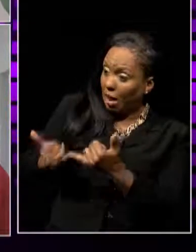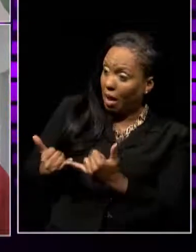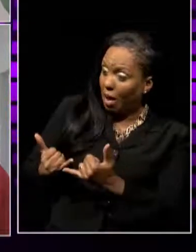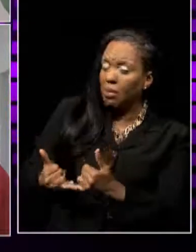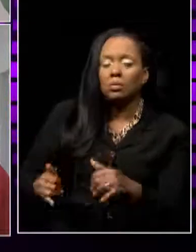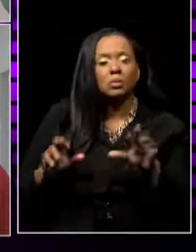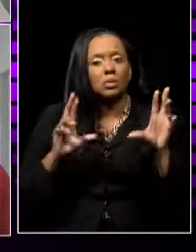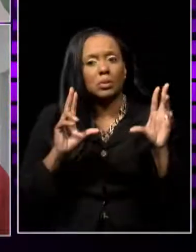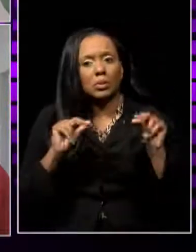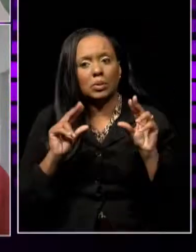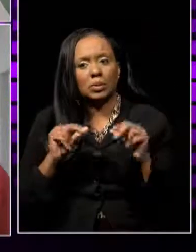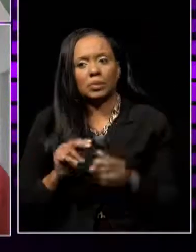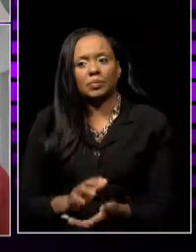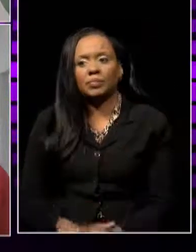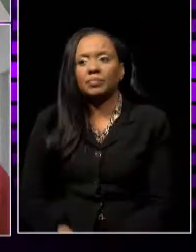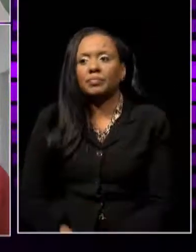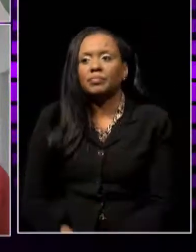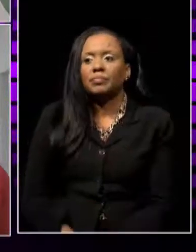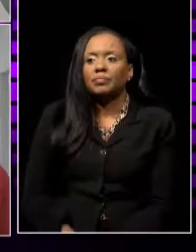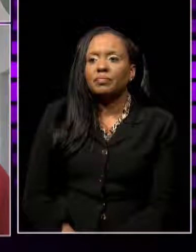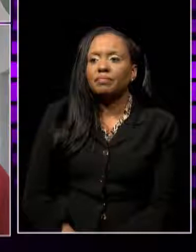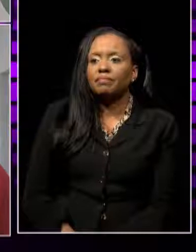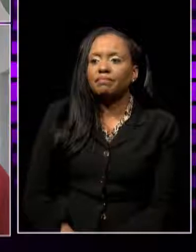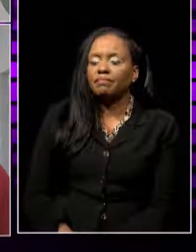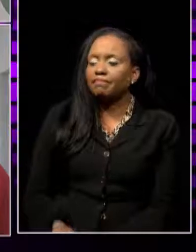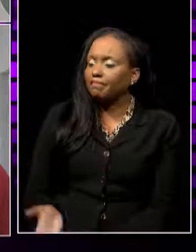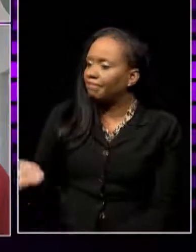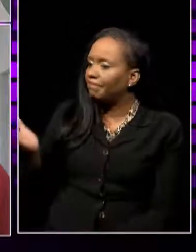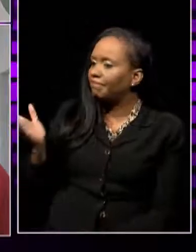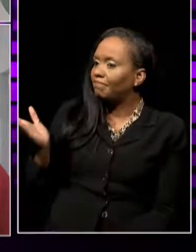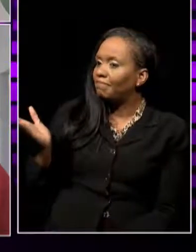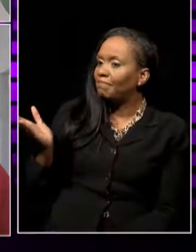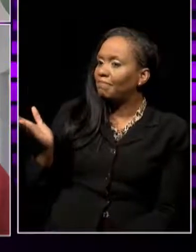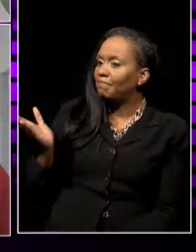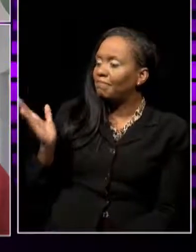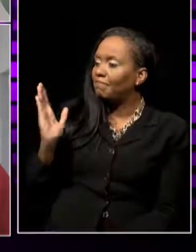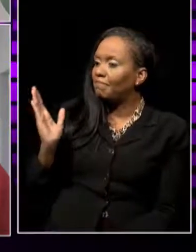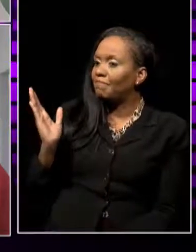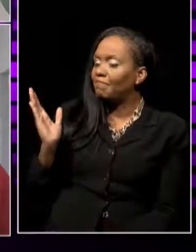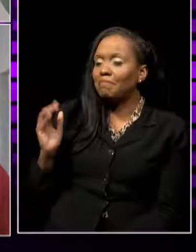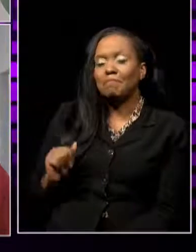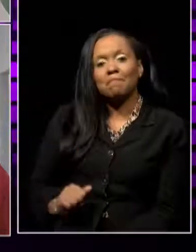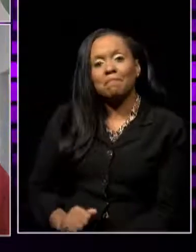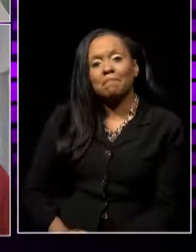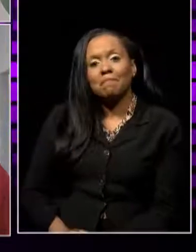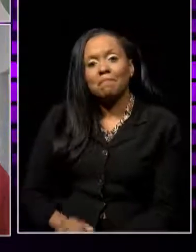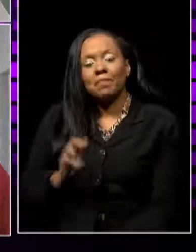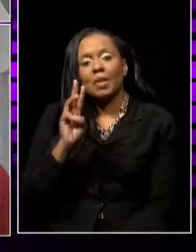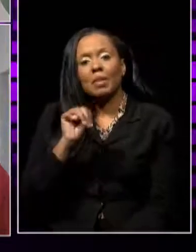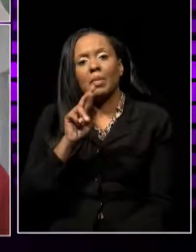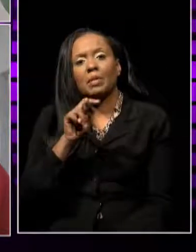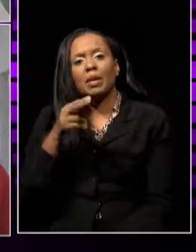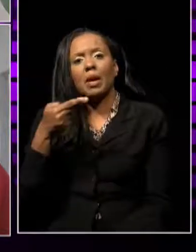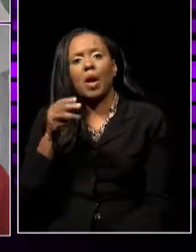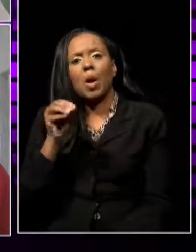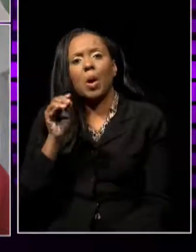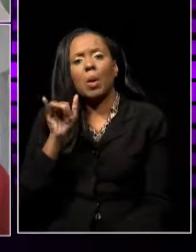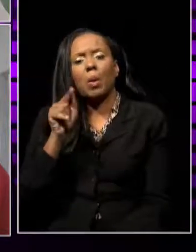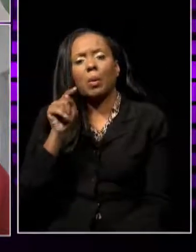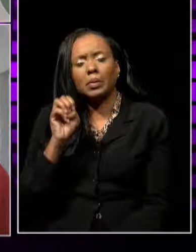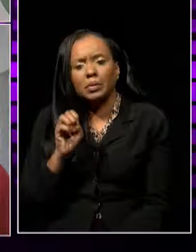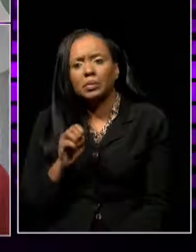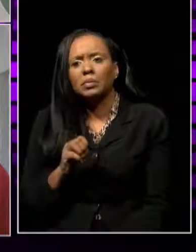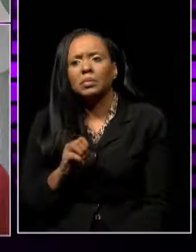All right. Mr. Hoyt, as an IT specialist, you must be there to solve the many